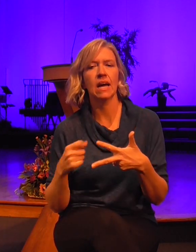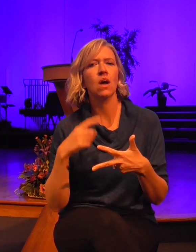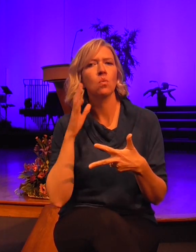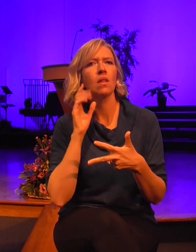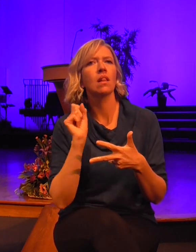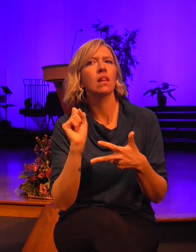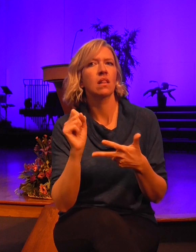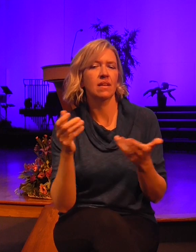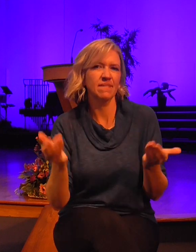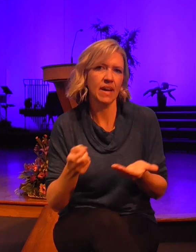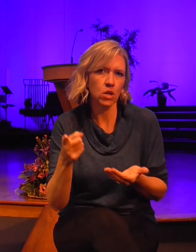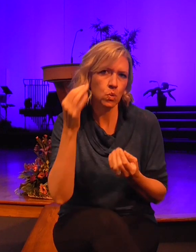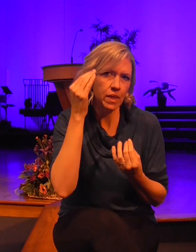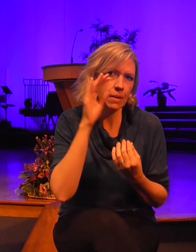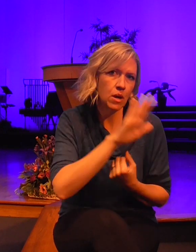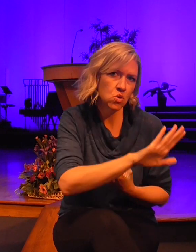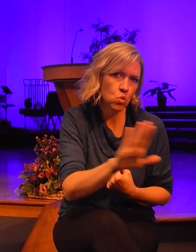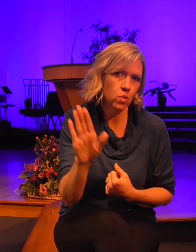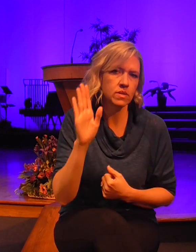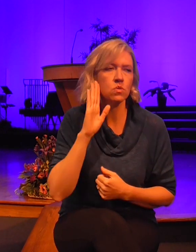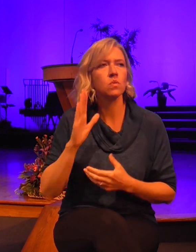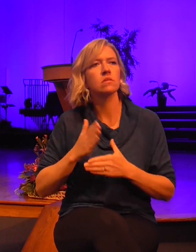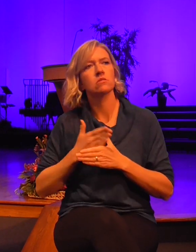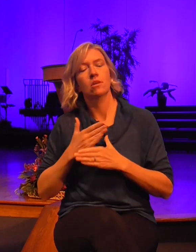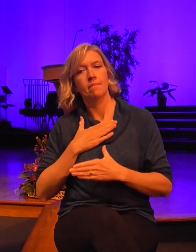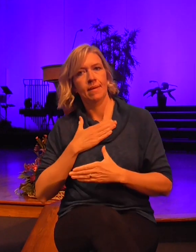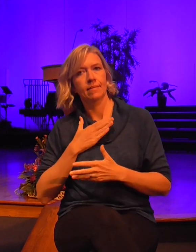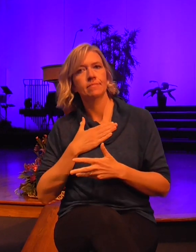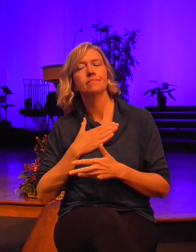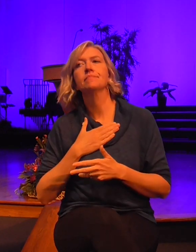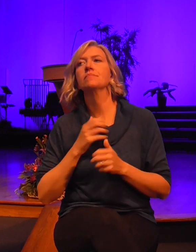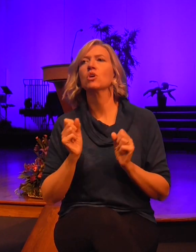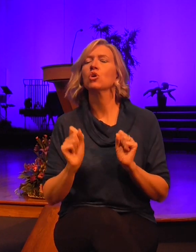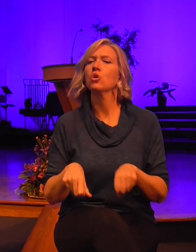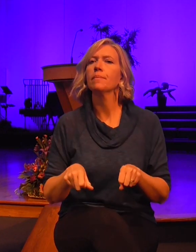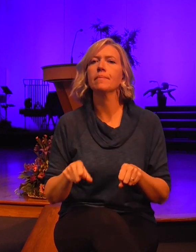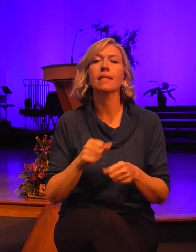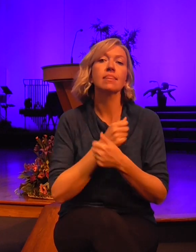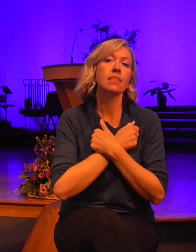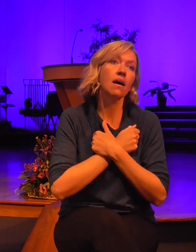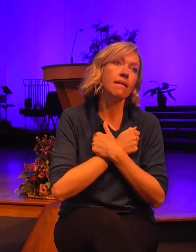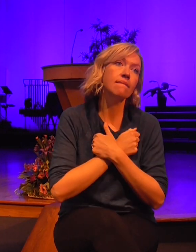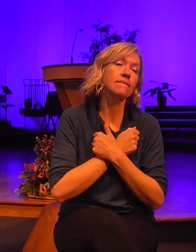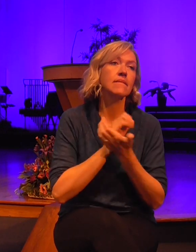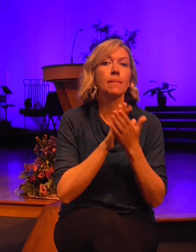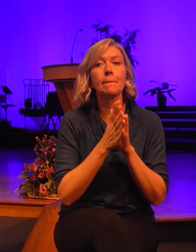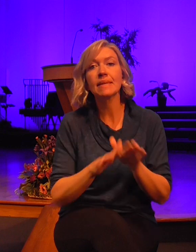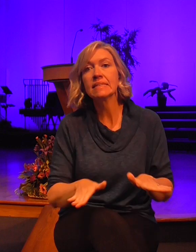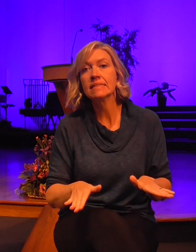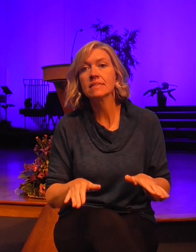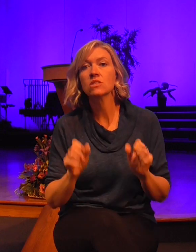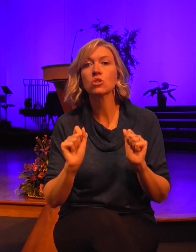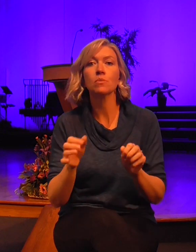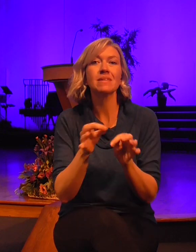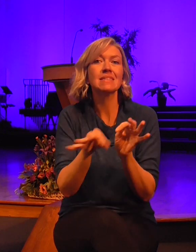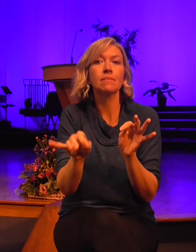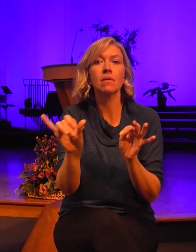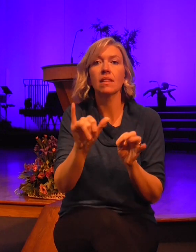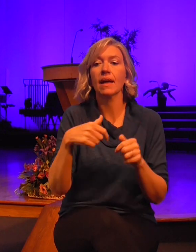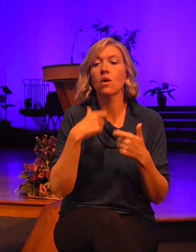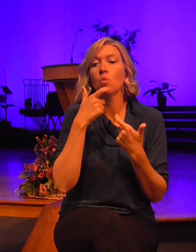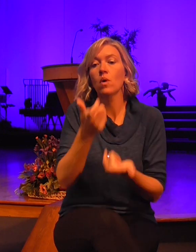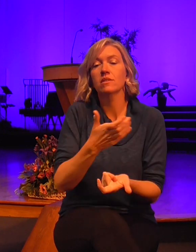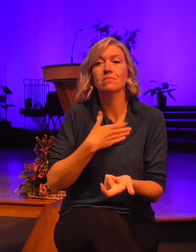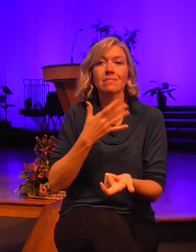I share mine. 3 things you want to say yes to. It could be, love and peace. It could be something as simple as I'm going to watch Game of Thrones.